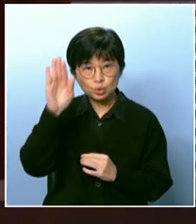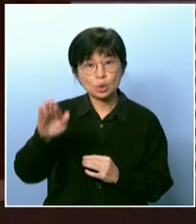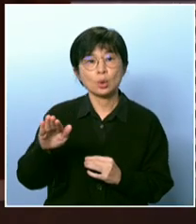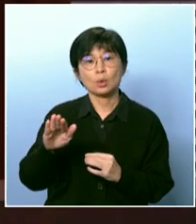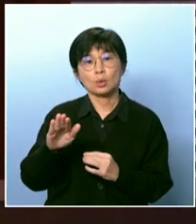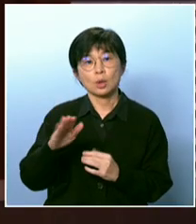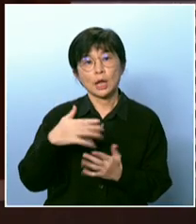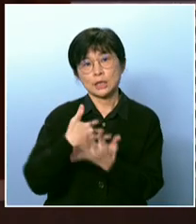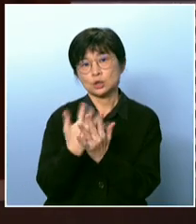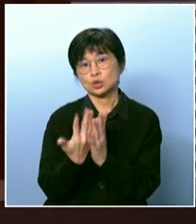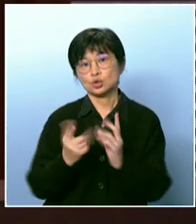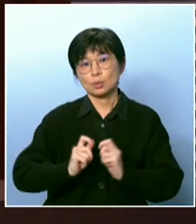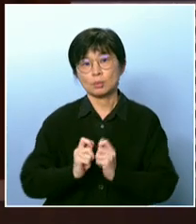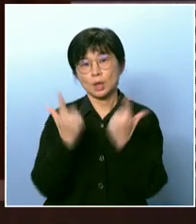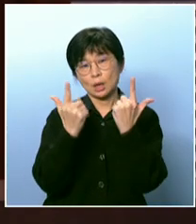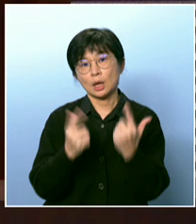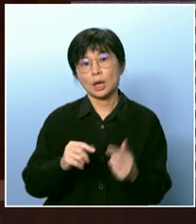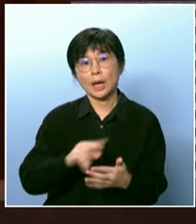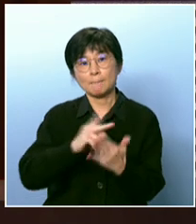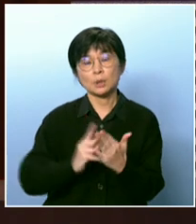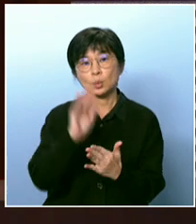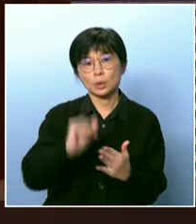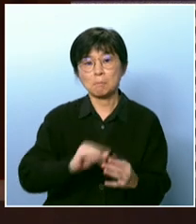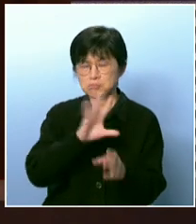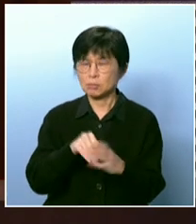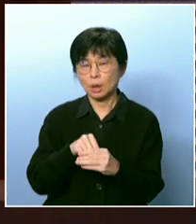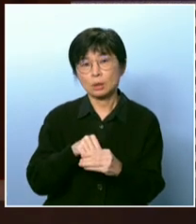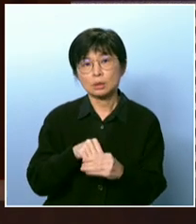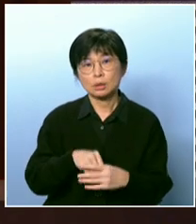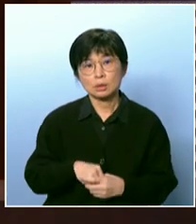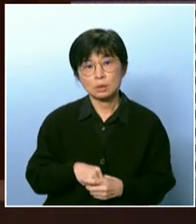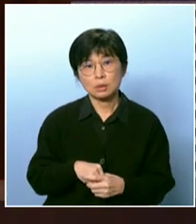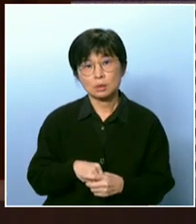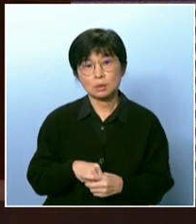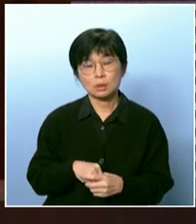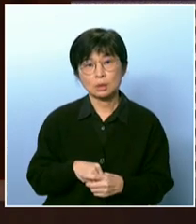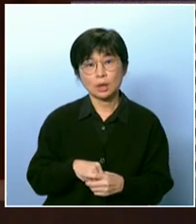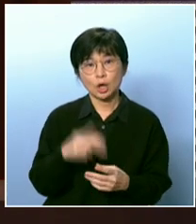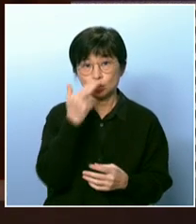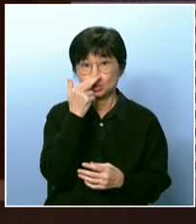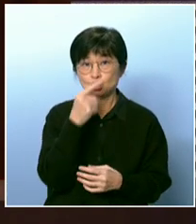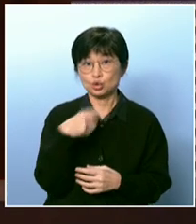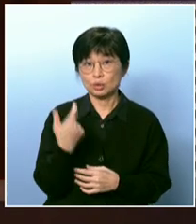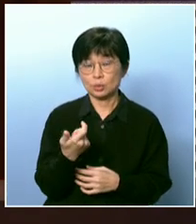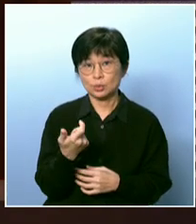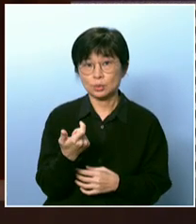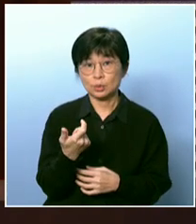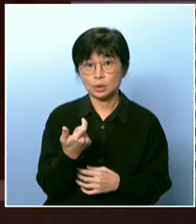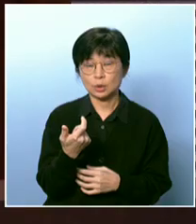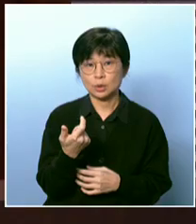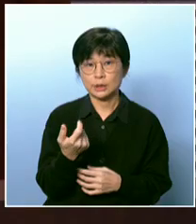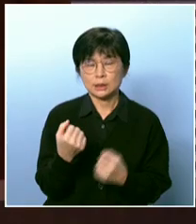out works of welfare premises. We have actually accounted for